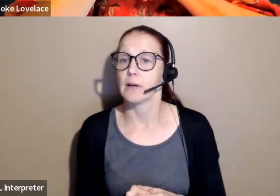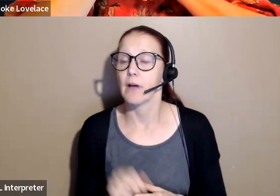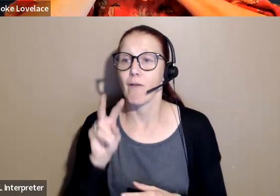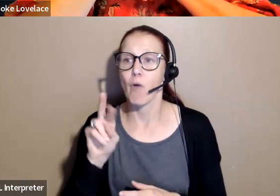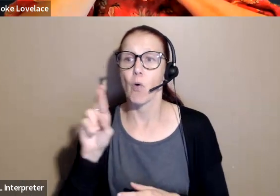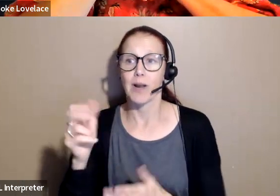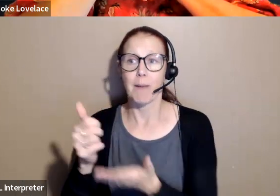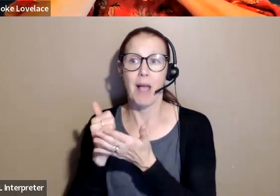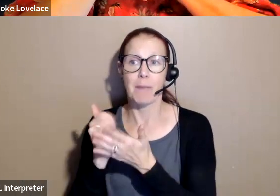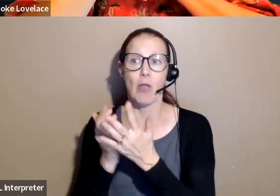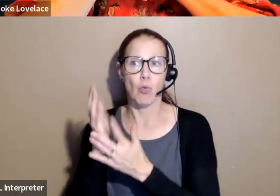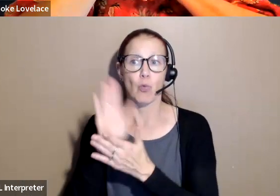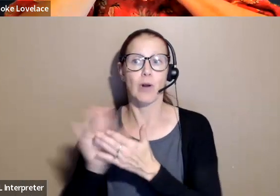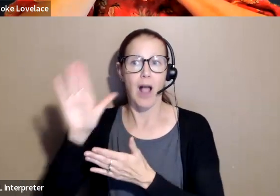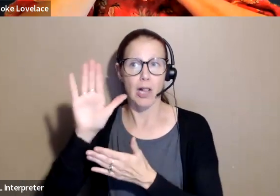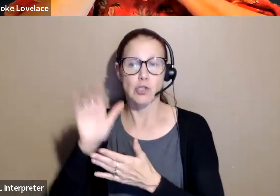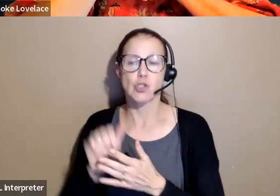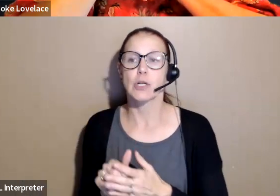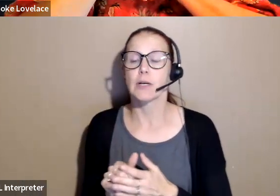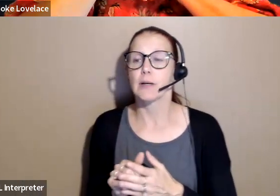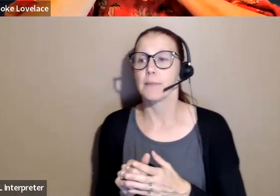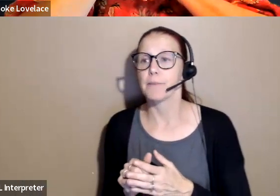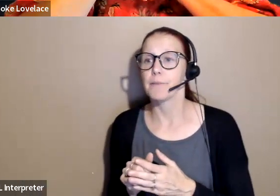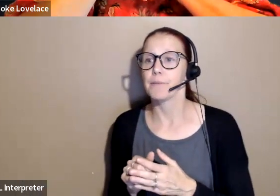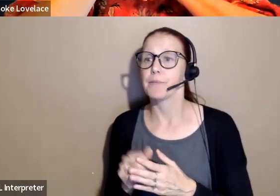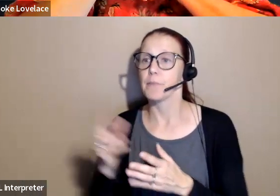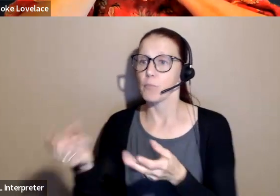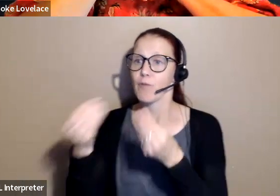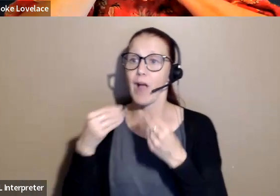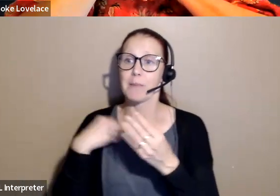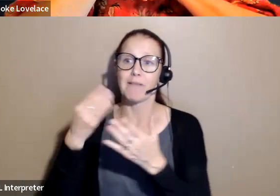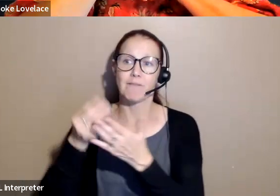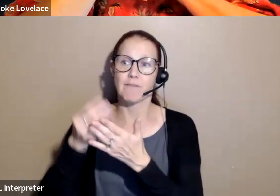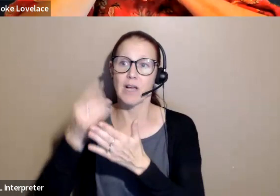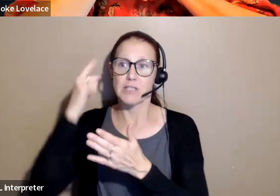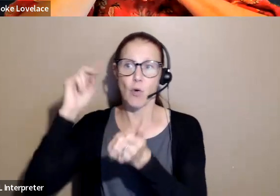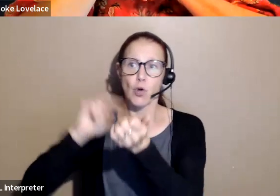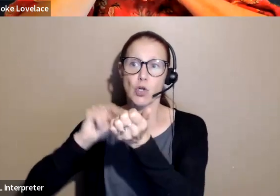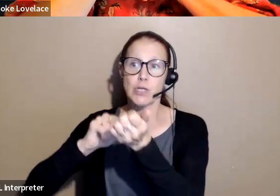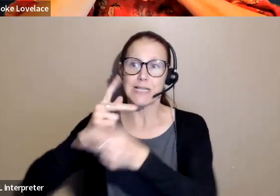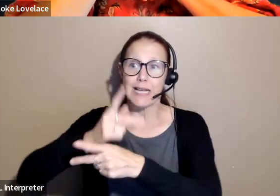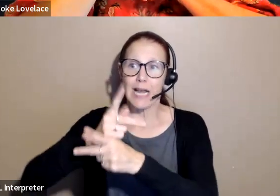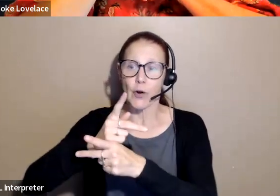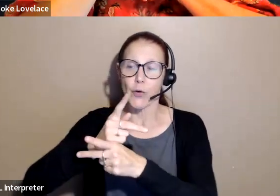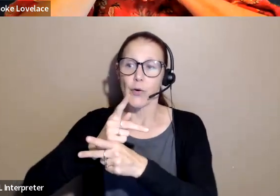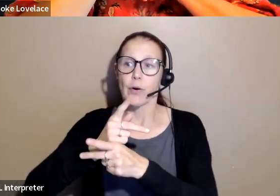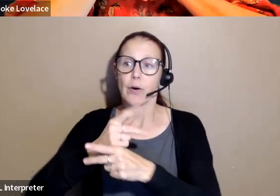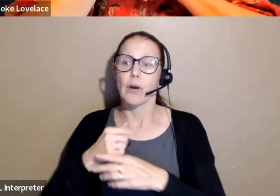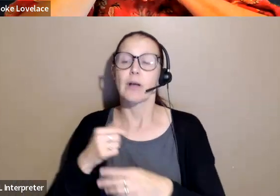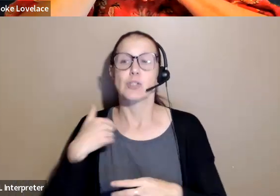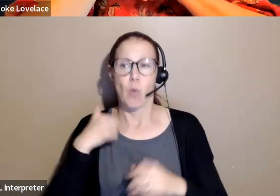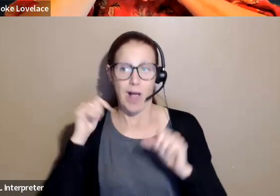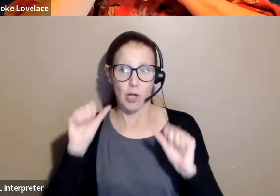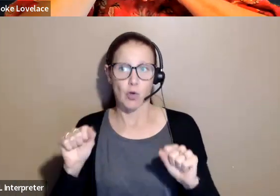And they helped me through school with providing funds for nursing care so that I